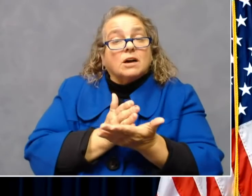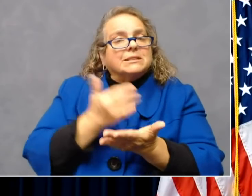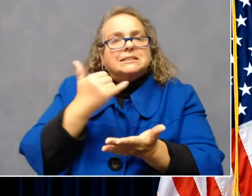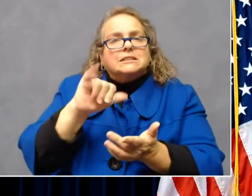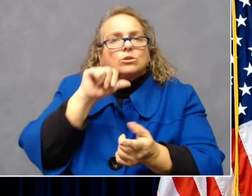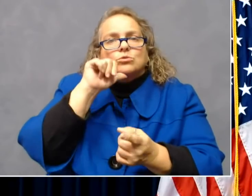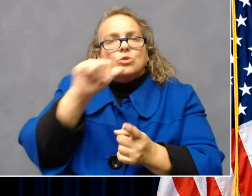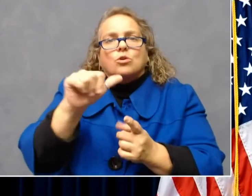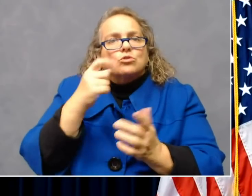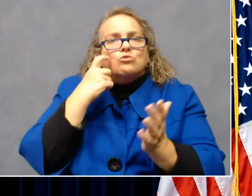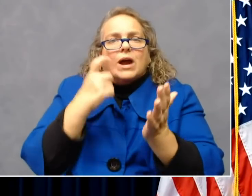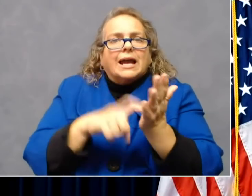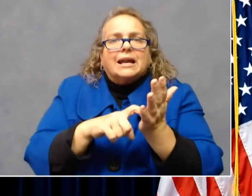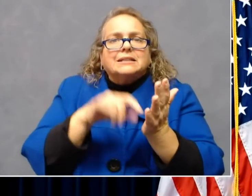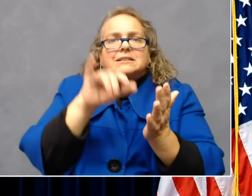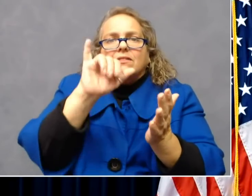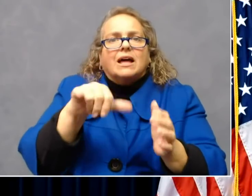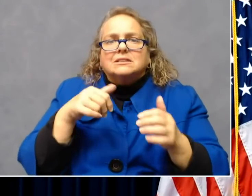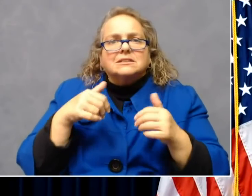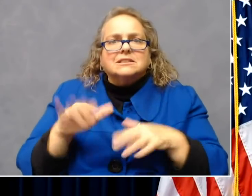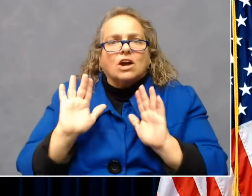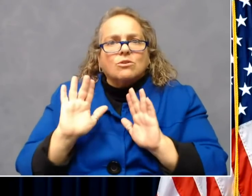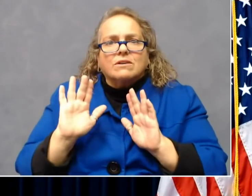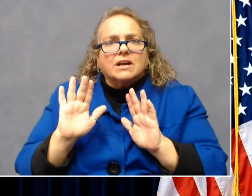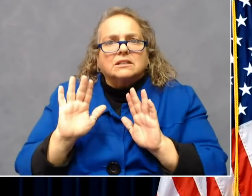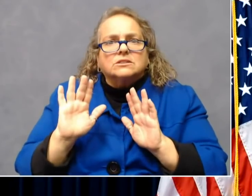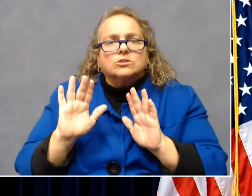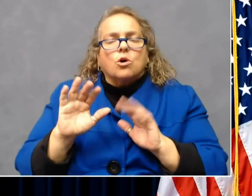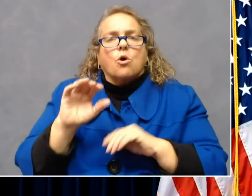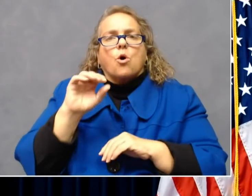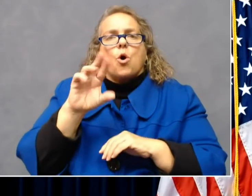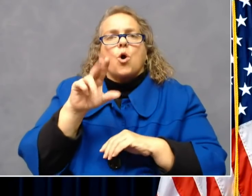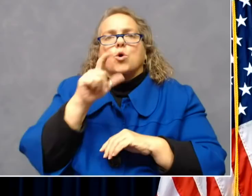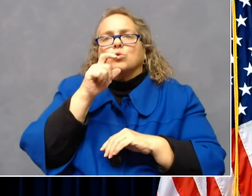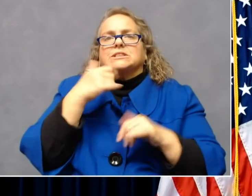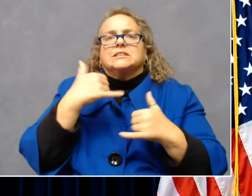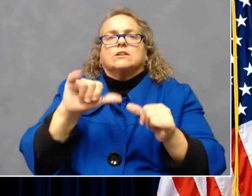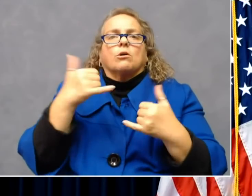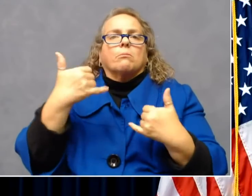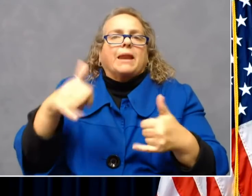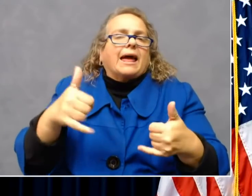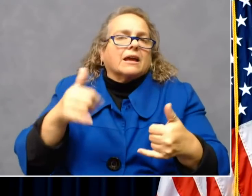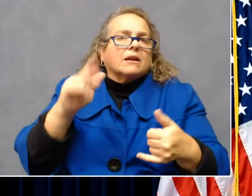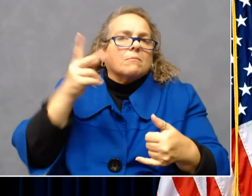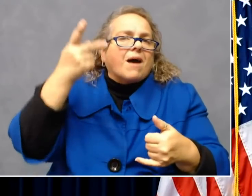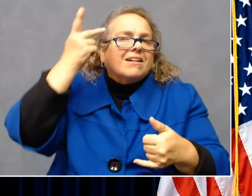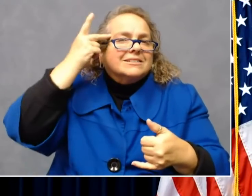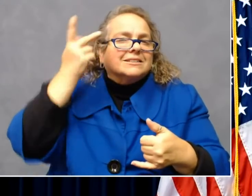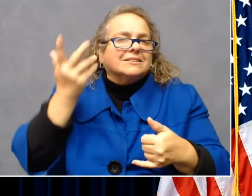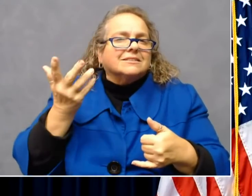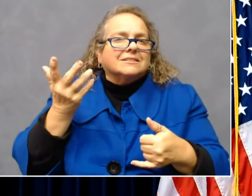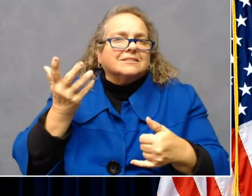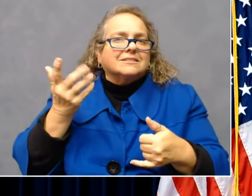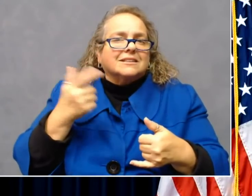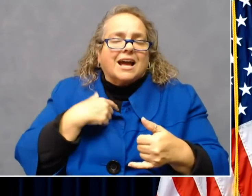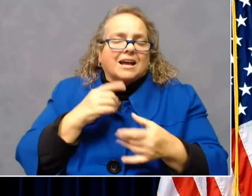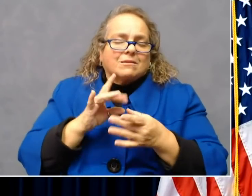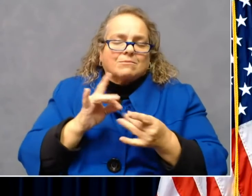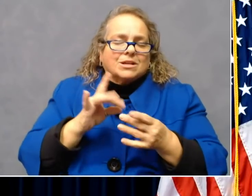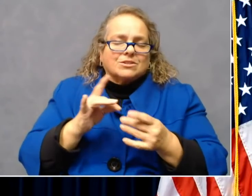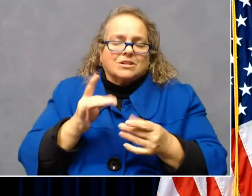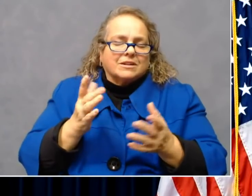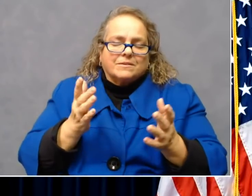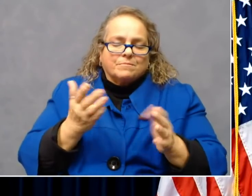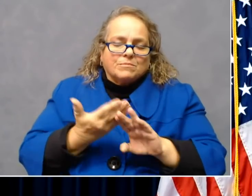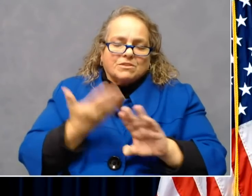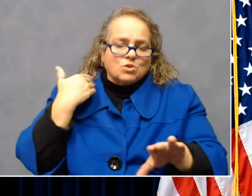that sacrifice, or who are still playing politics. I mentioned earlier, I'm beyond politics.